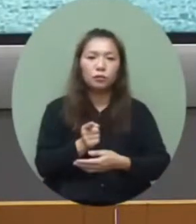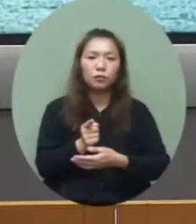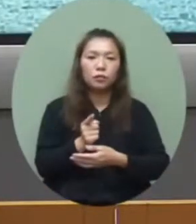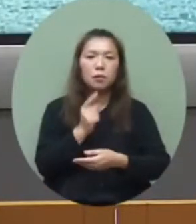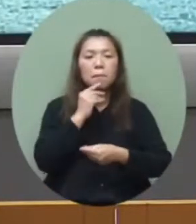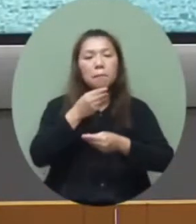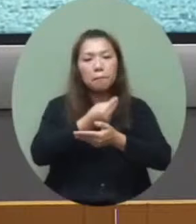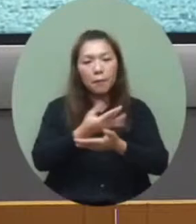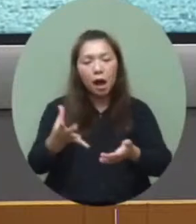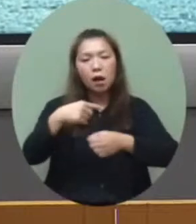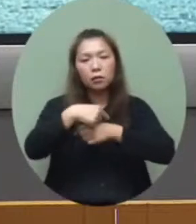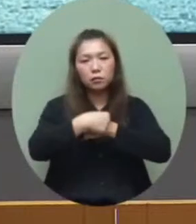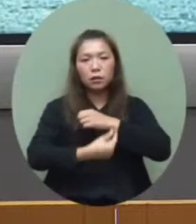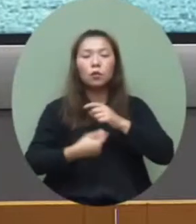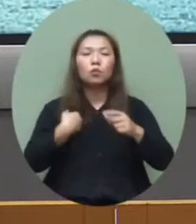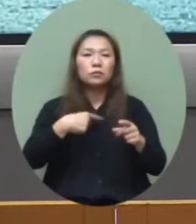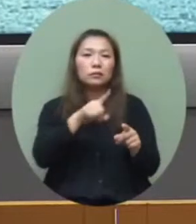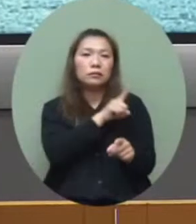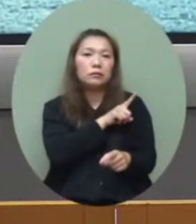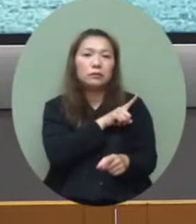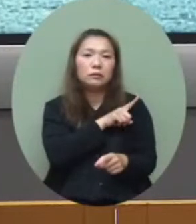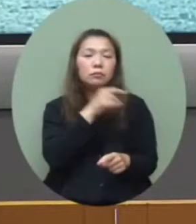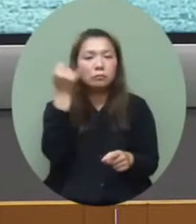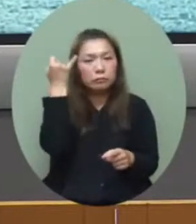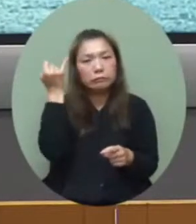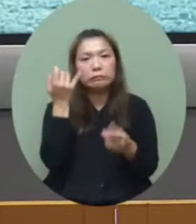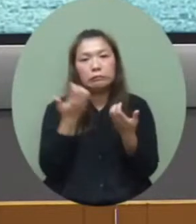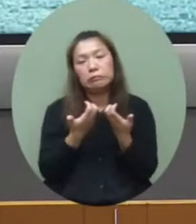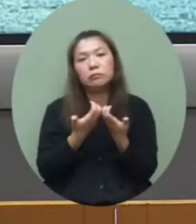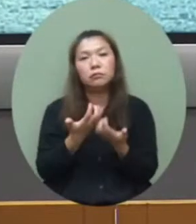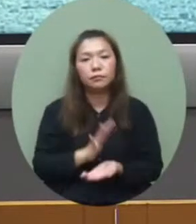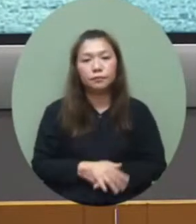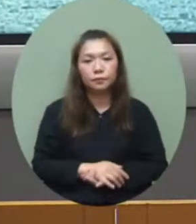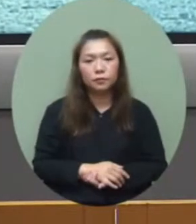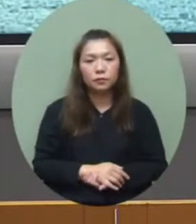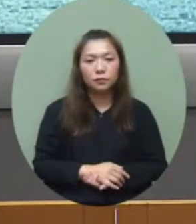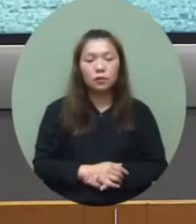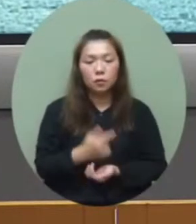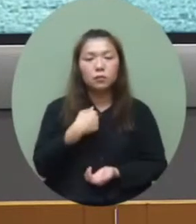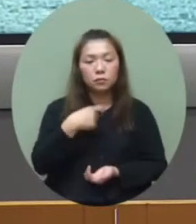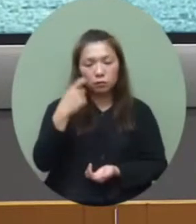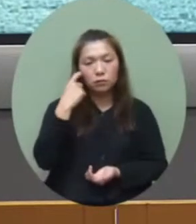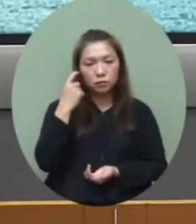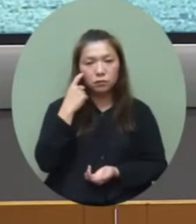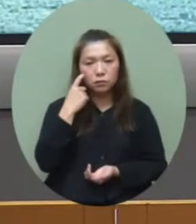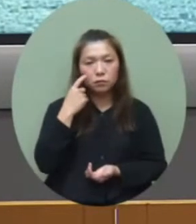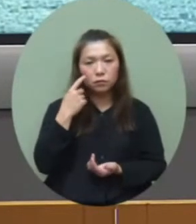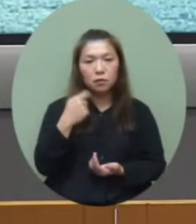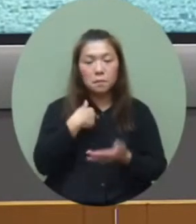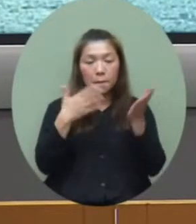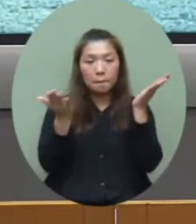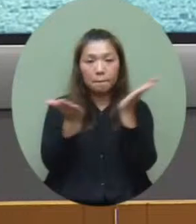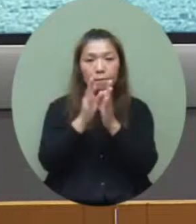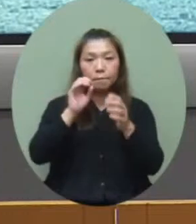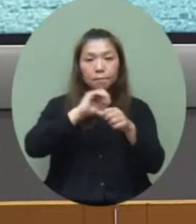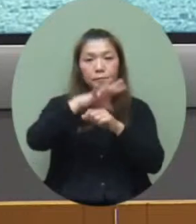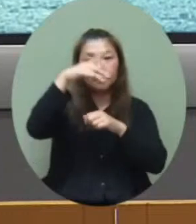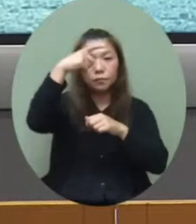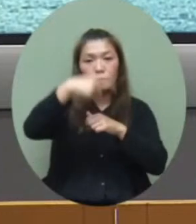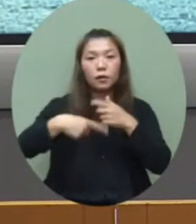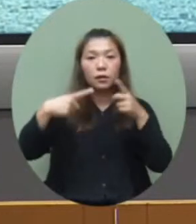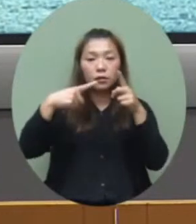comes under another department as far as dispatch and delivery are concerned, so I don't have